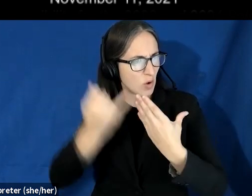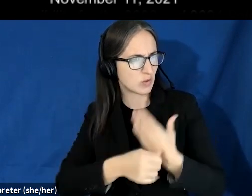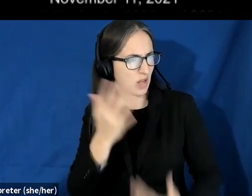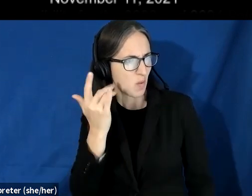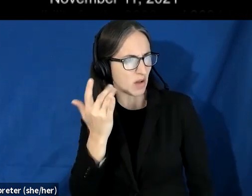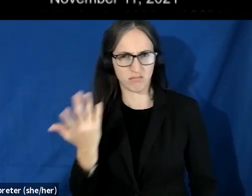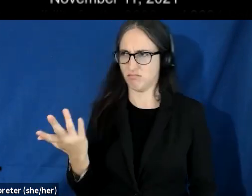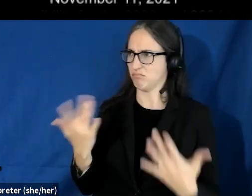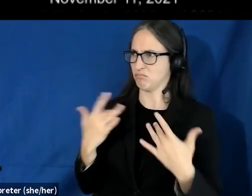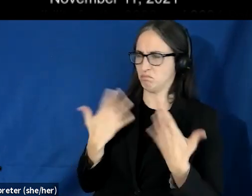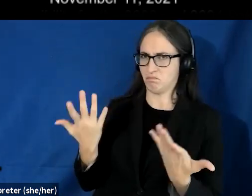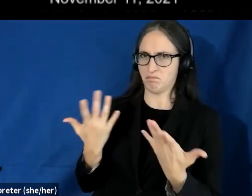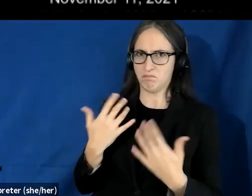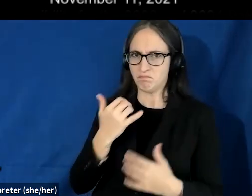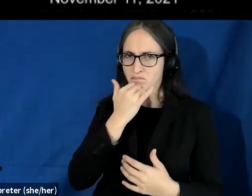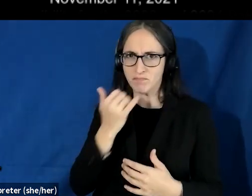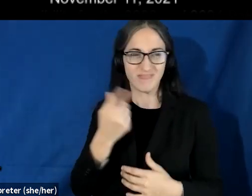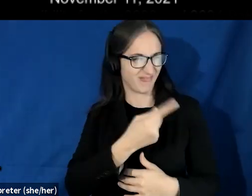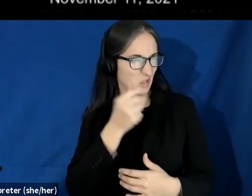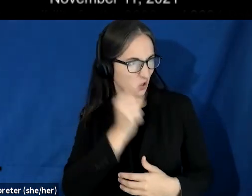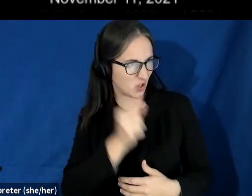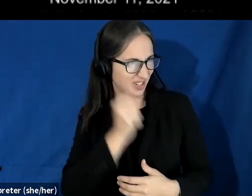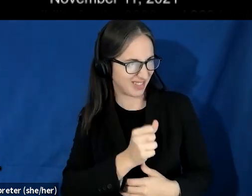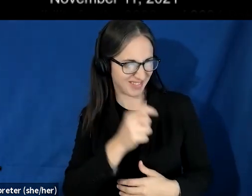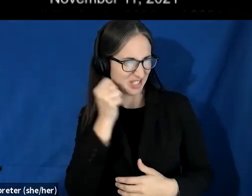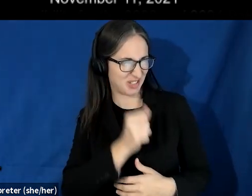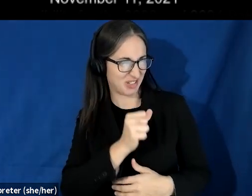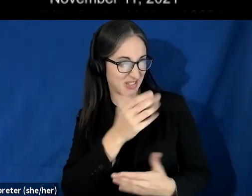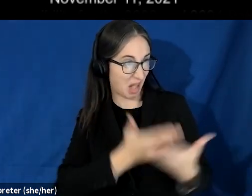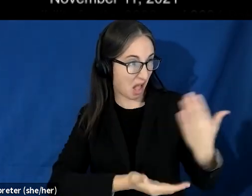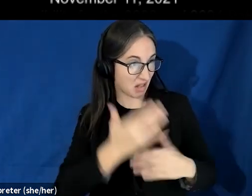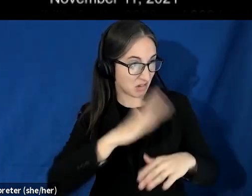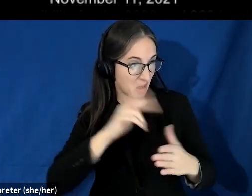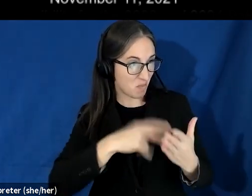is wrong with me, he said that you're a girl and girls shouldn't do a hands-on project.